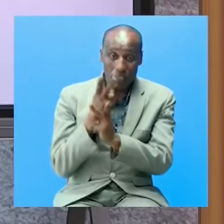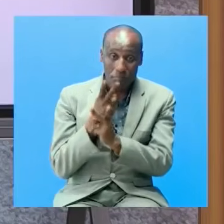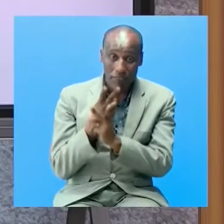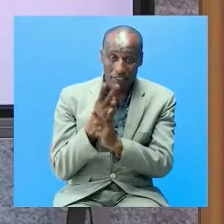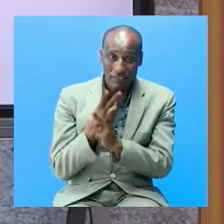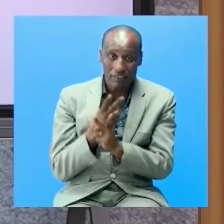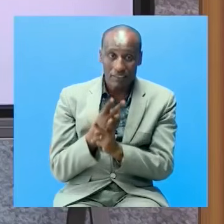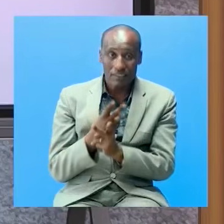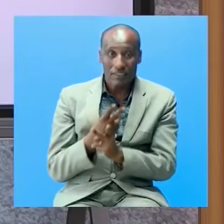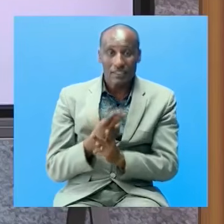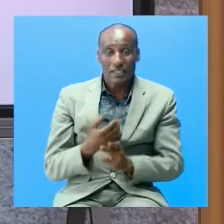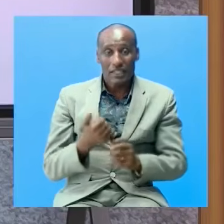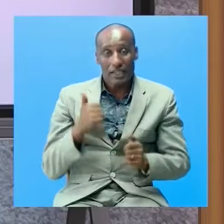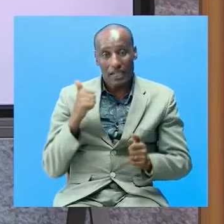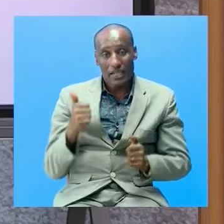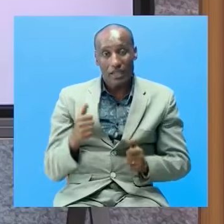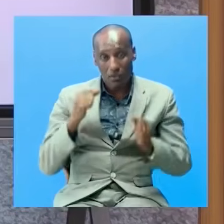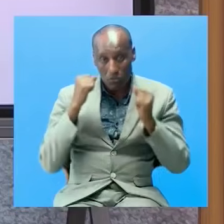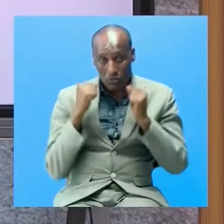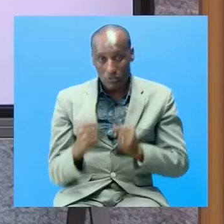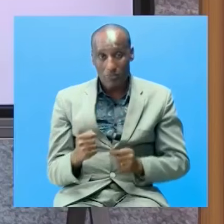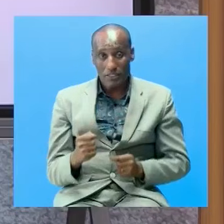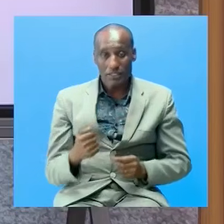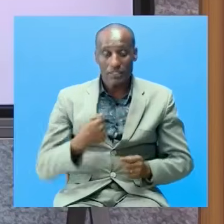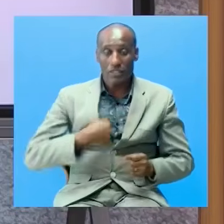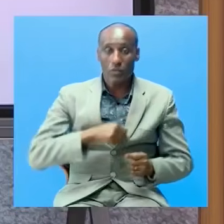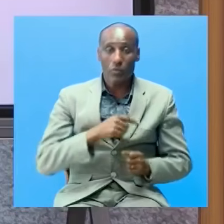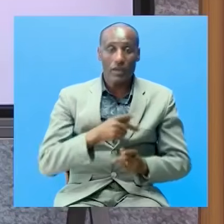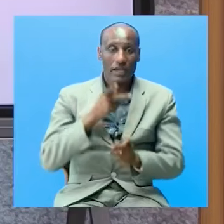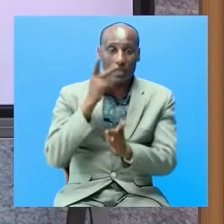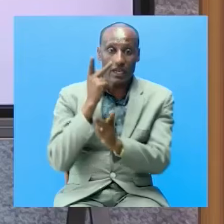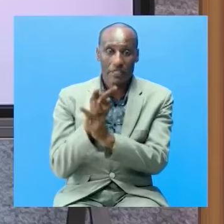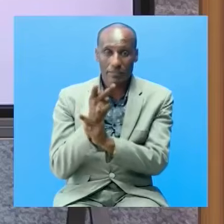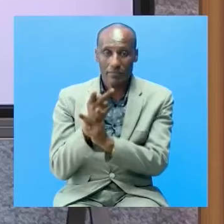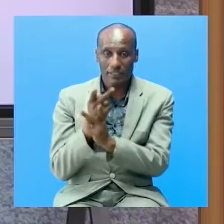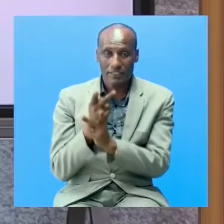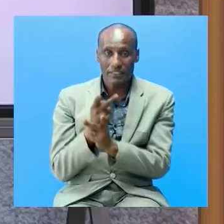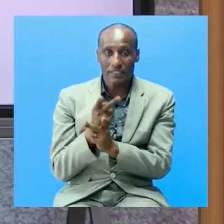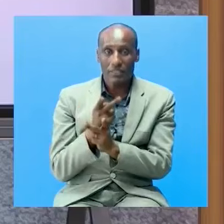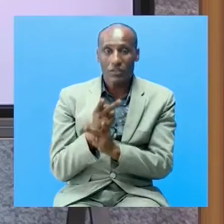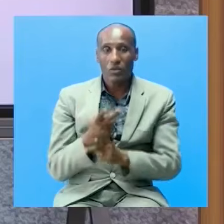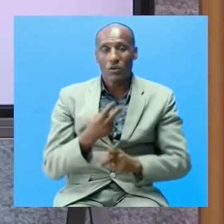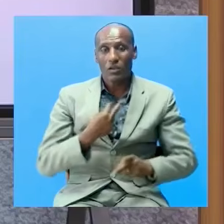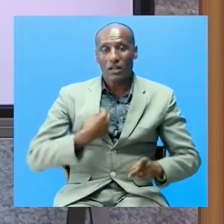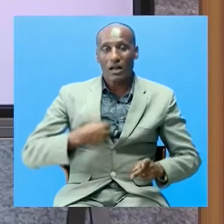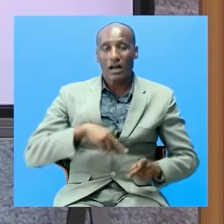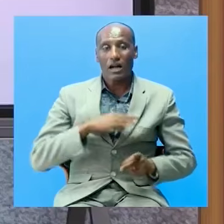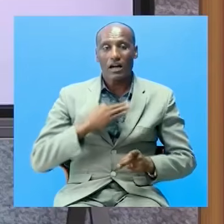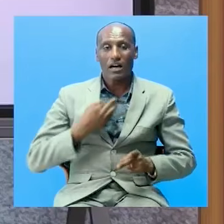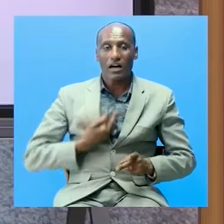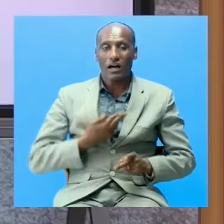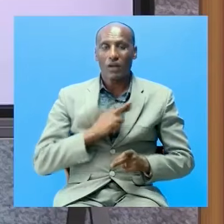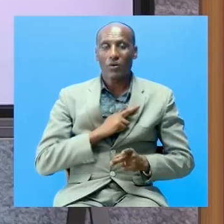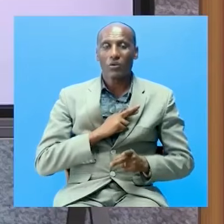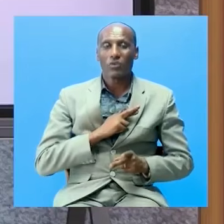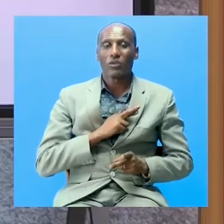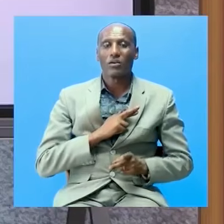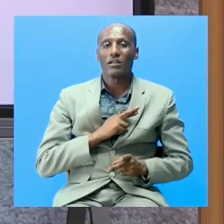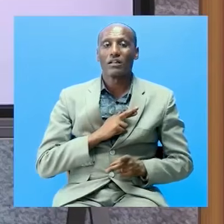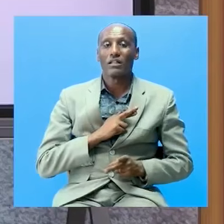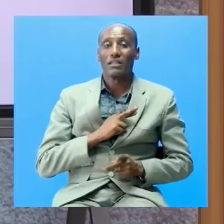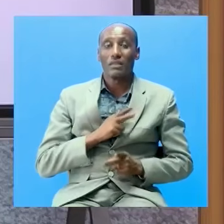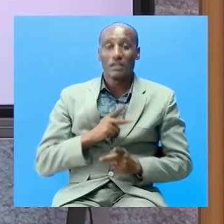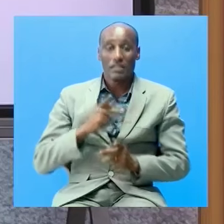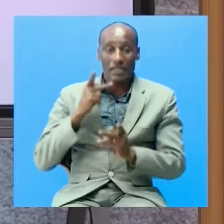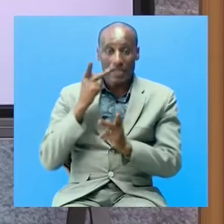possibilities, it is for something that you expect. So what do we call it? A possibility that we expect, or it